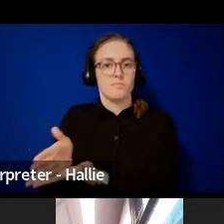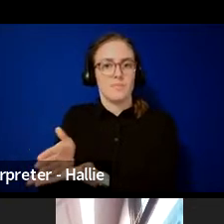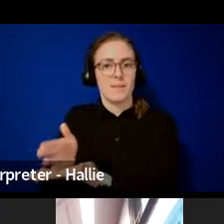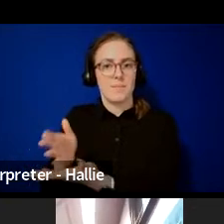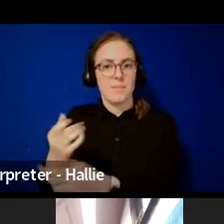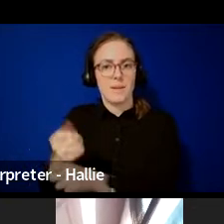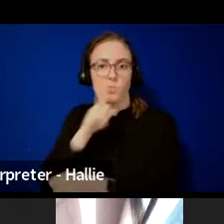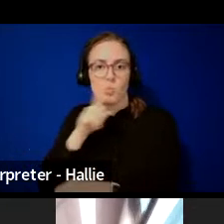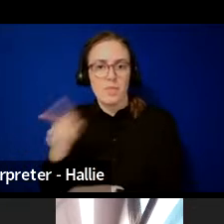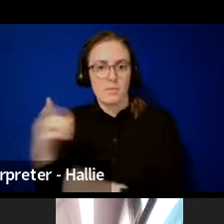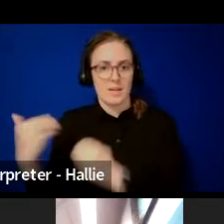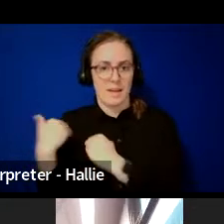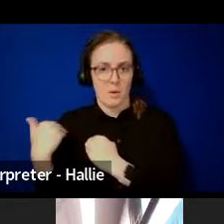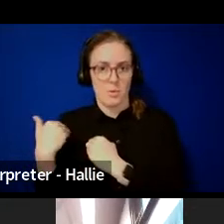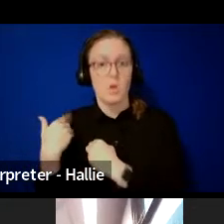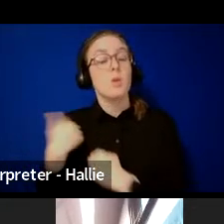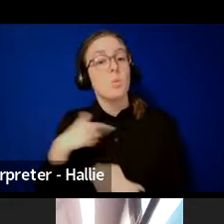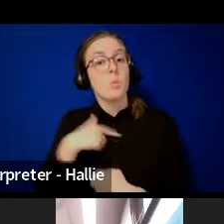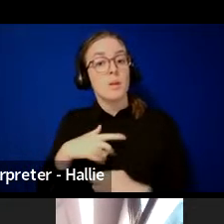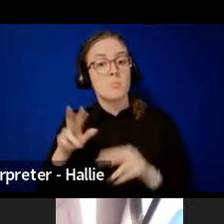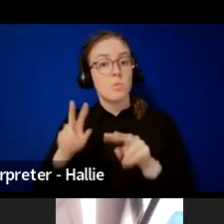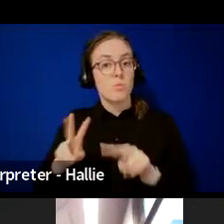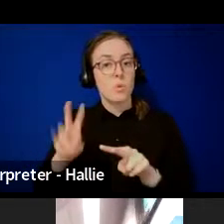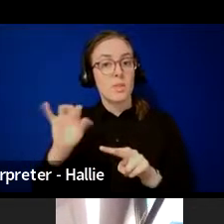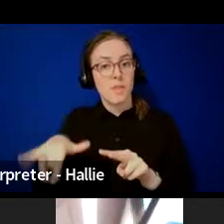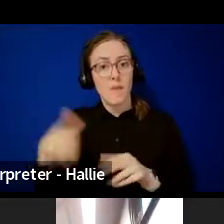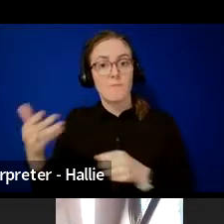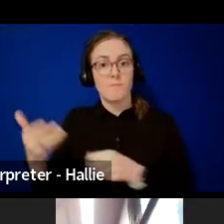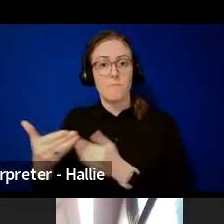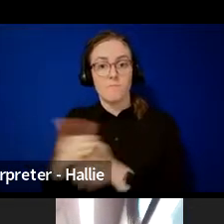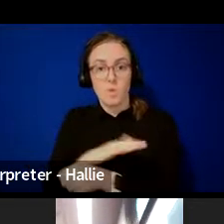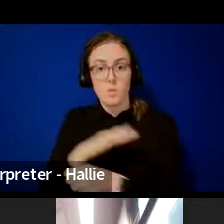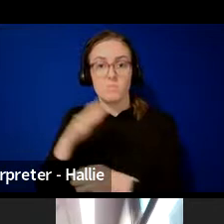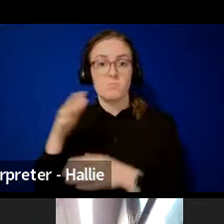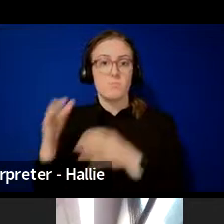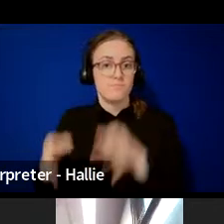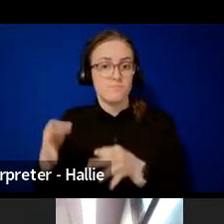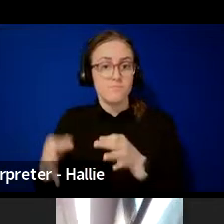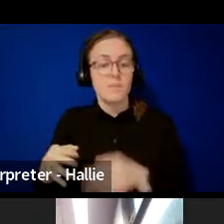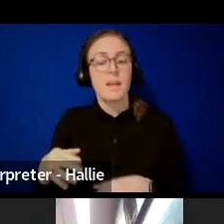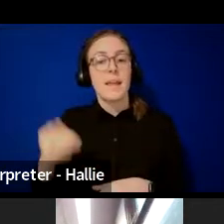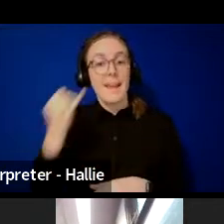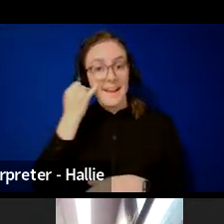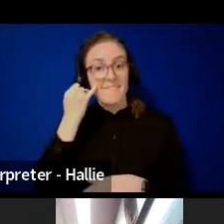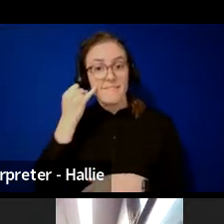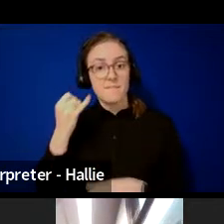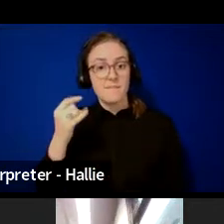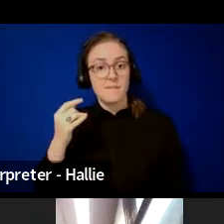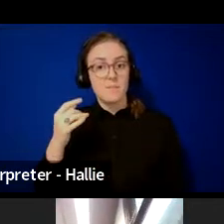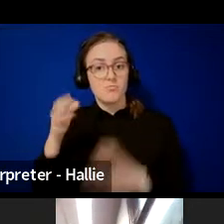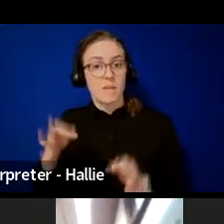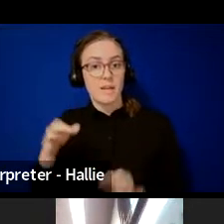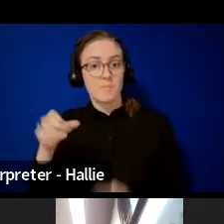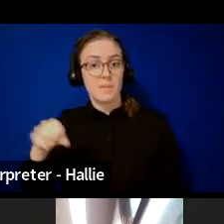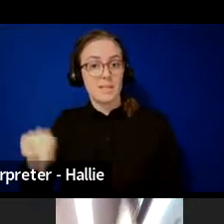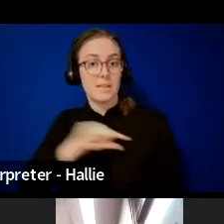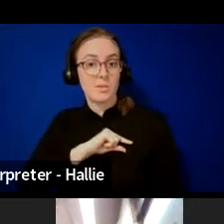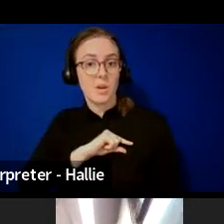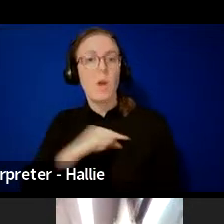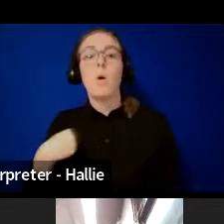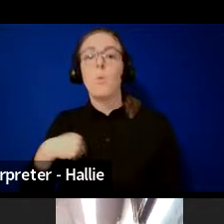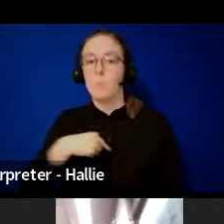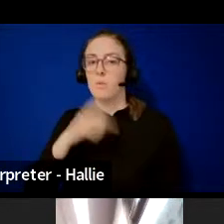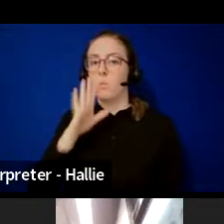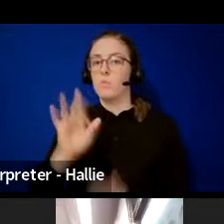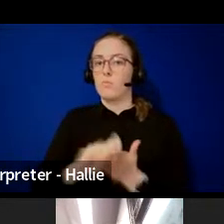to the adjudication of this matter. And if there is a guilty plea or a guilty verdict, we will be writing a community impact